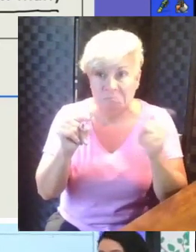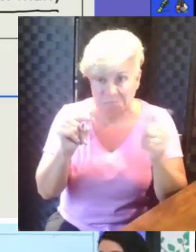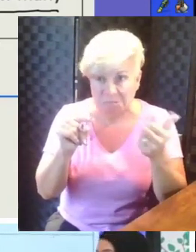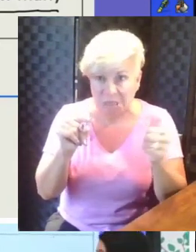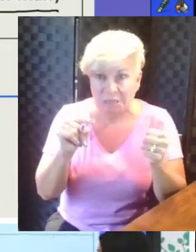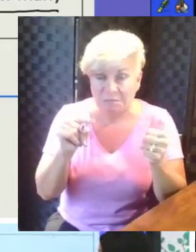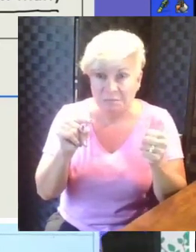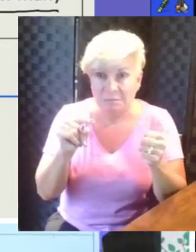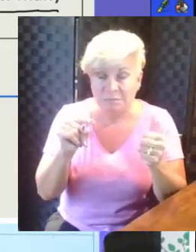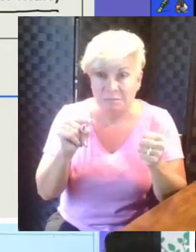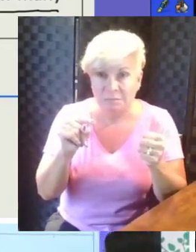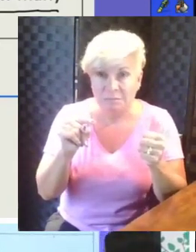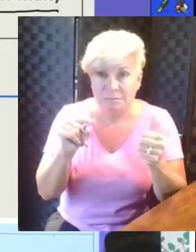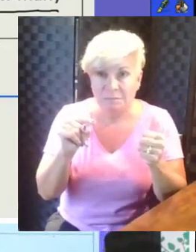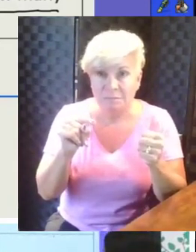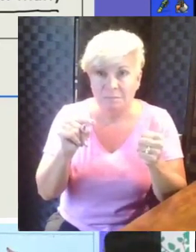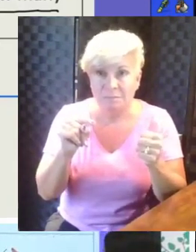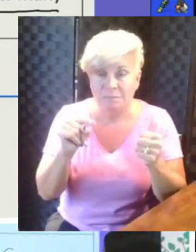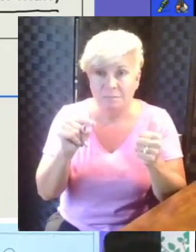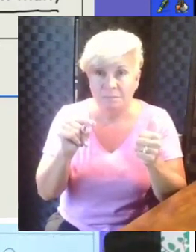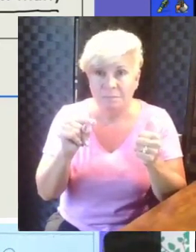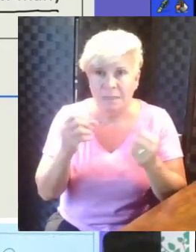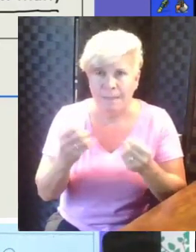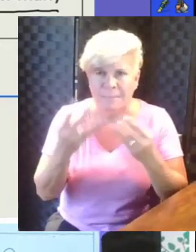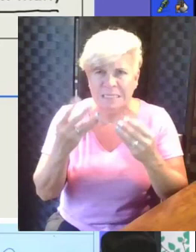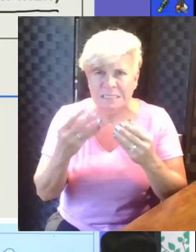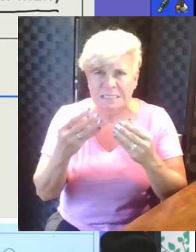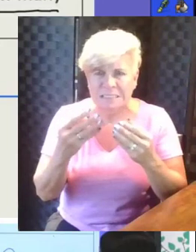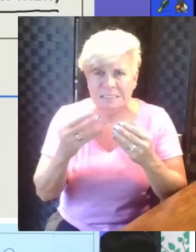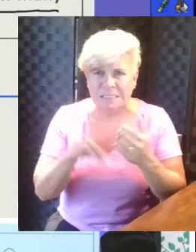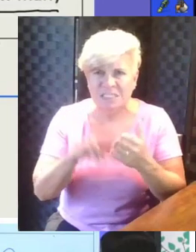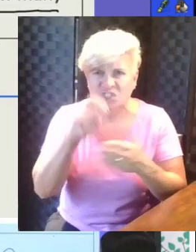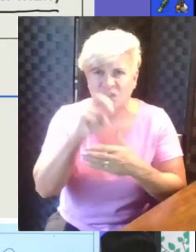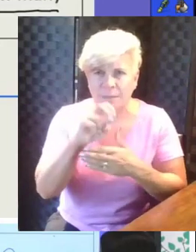10 would be how many?